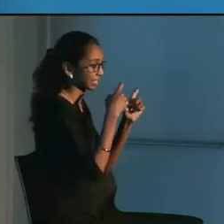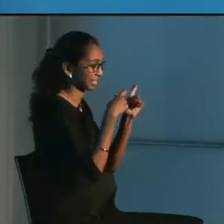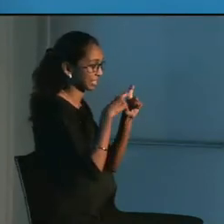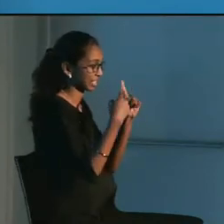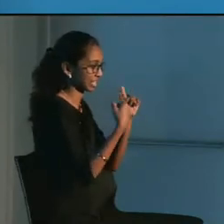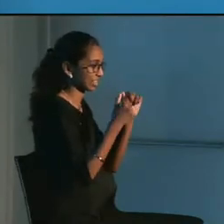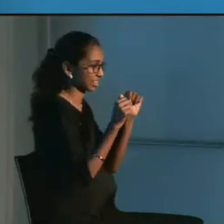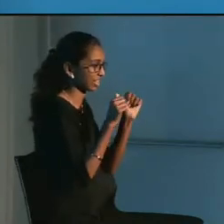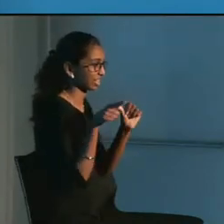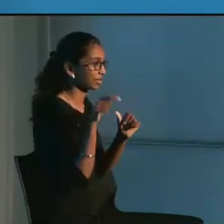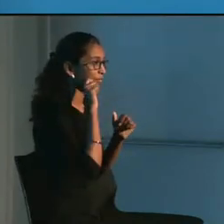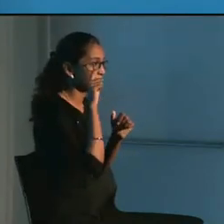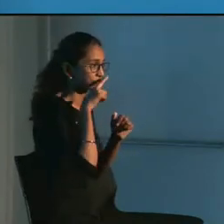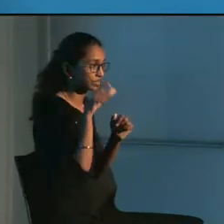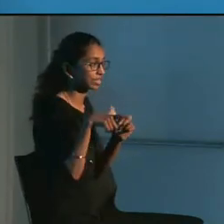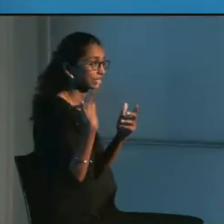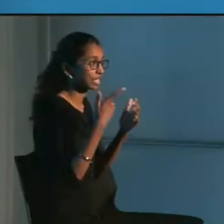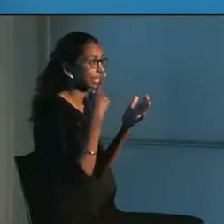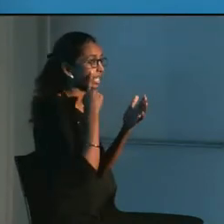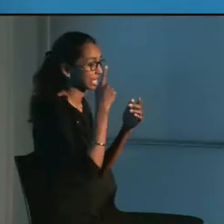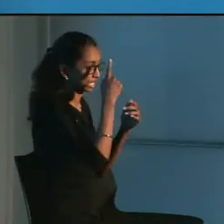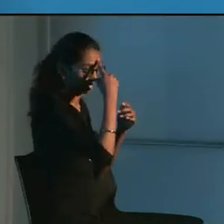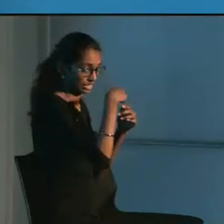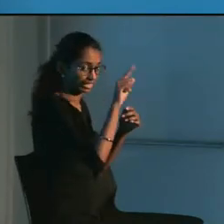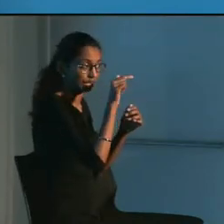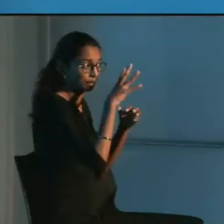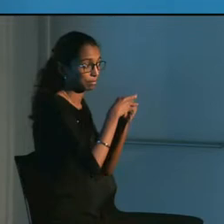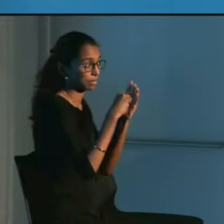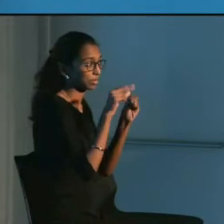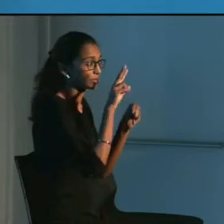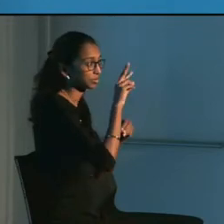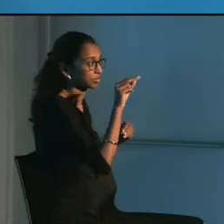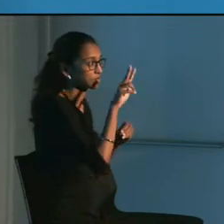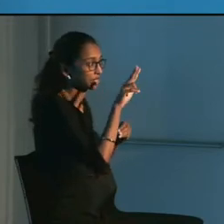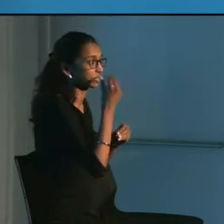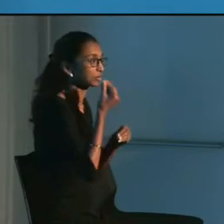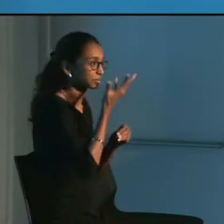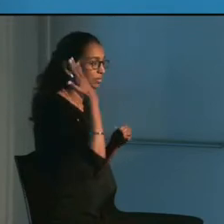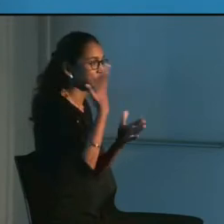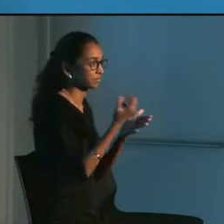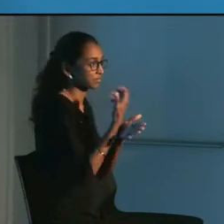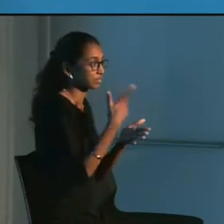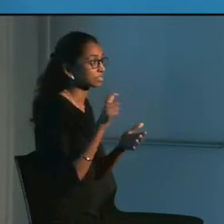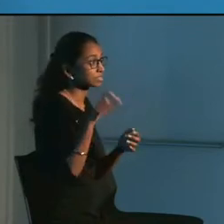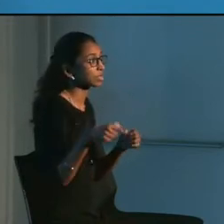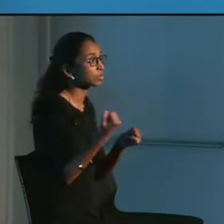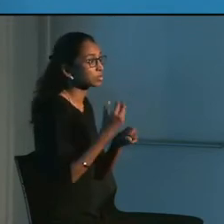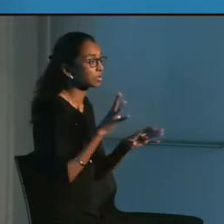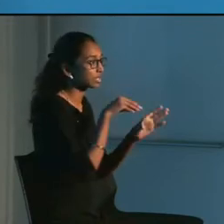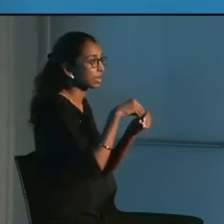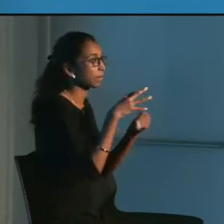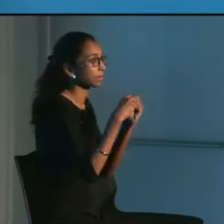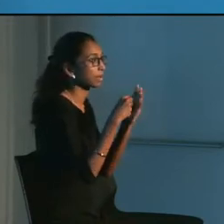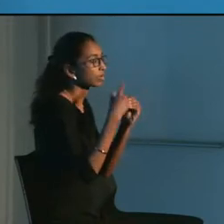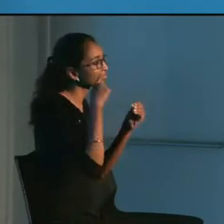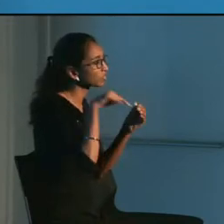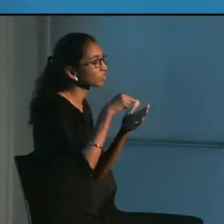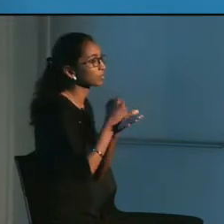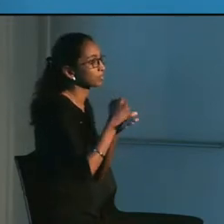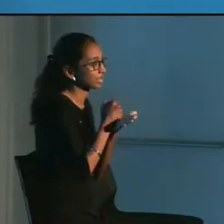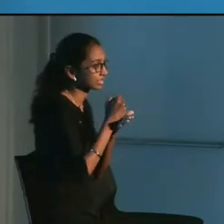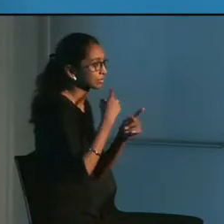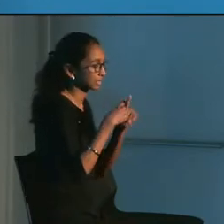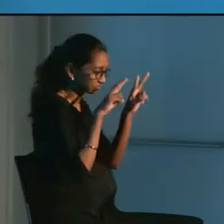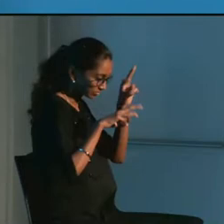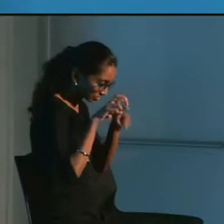co-founded Mara, a media arts collective in Bengaluru in 2008, and has been working in Bengaluru as a practitioner,